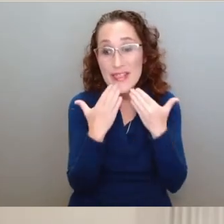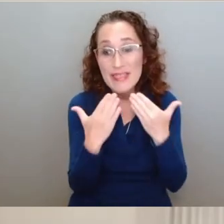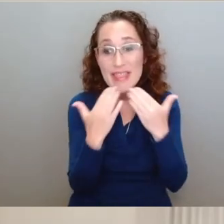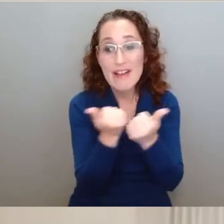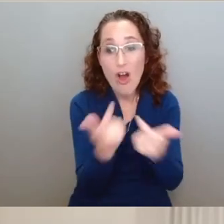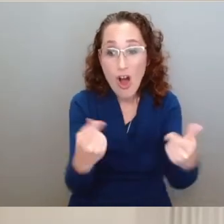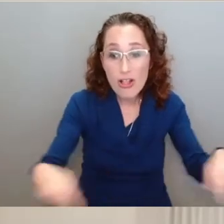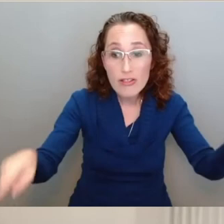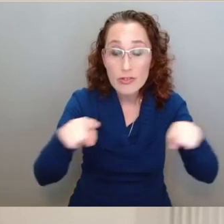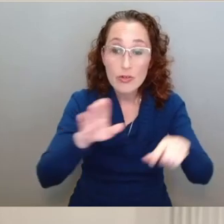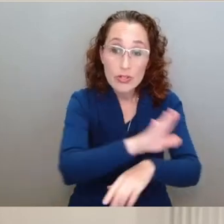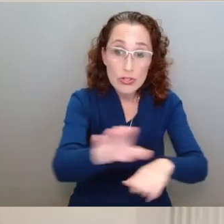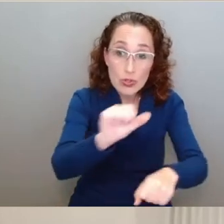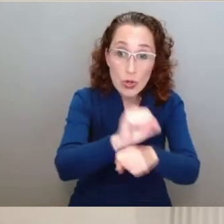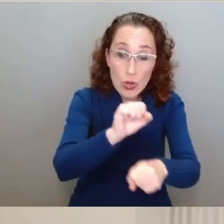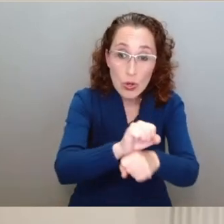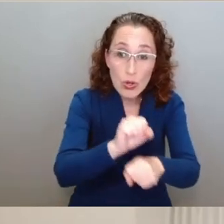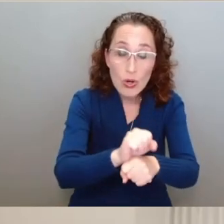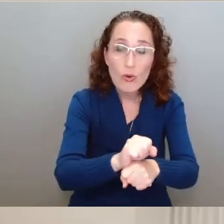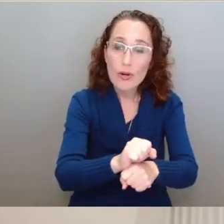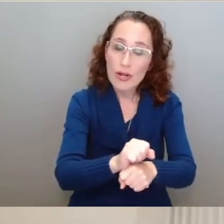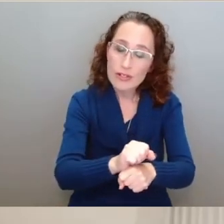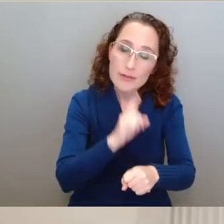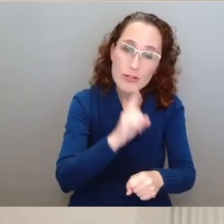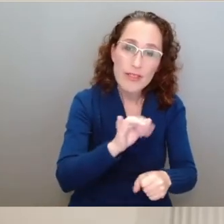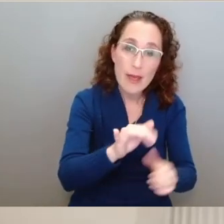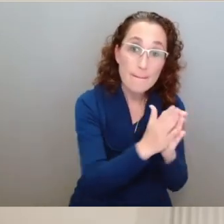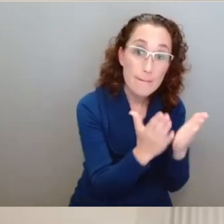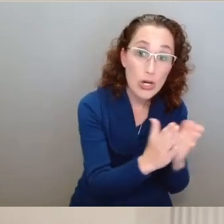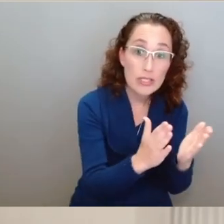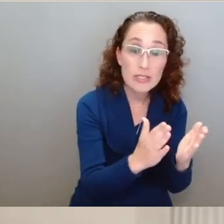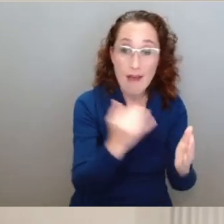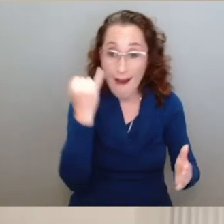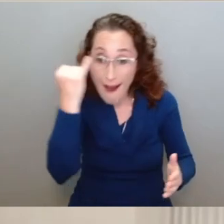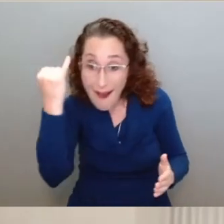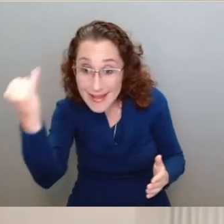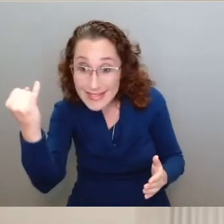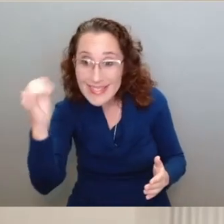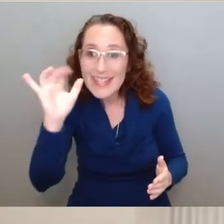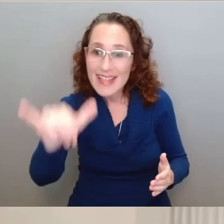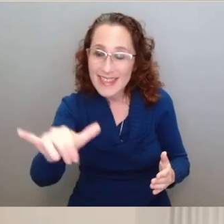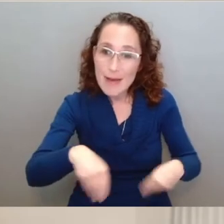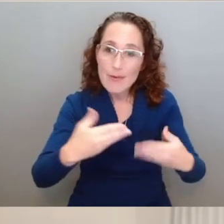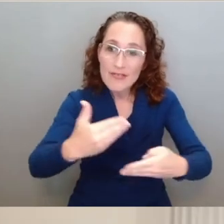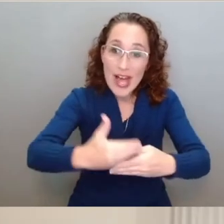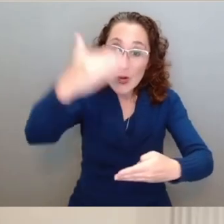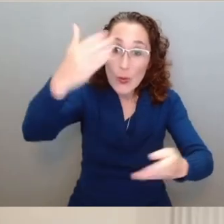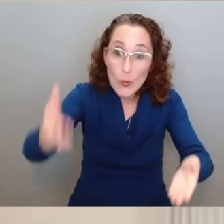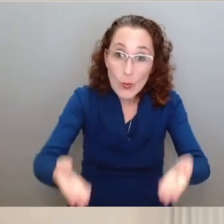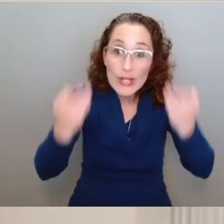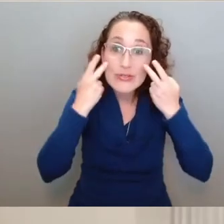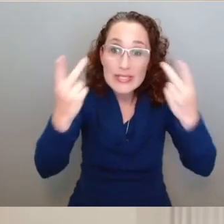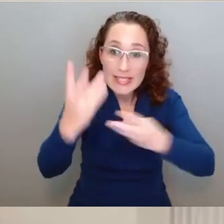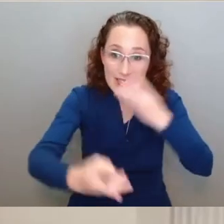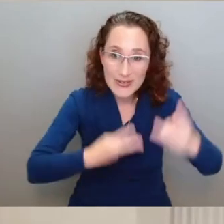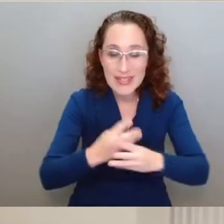for what you do to make sure that books and ideas are still the windows to the world that they were for me as a child,